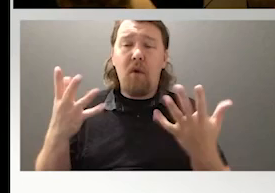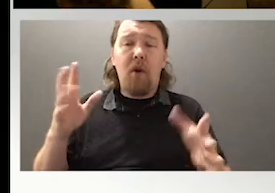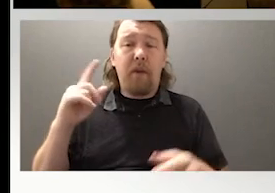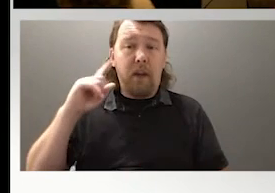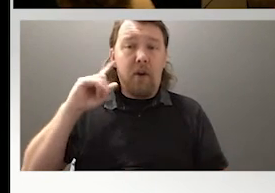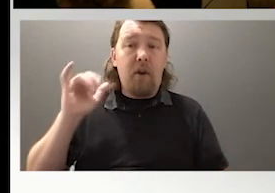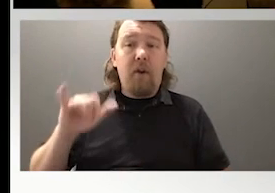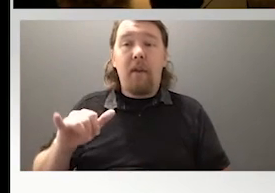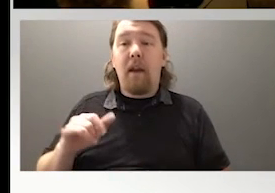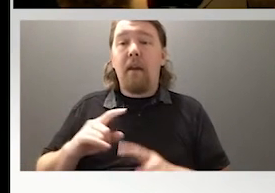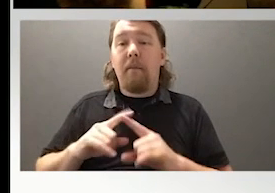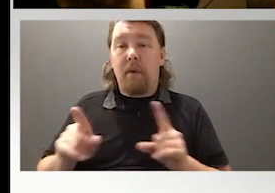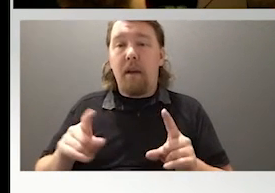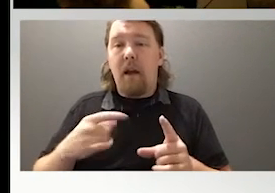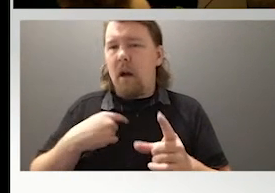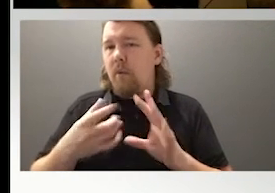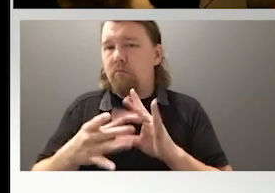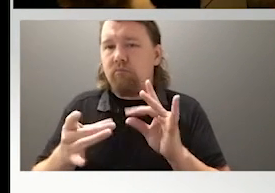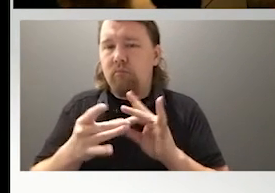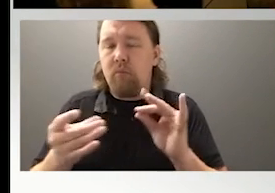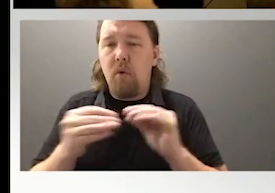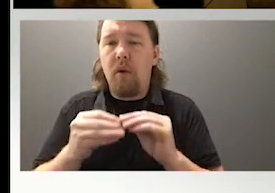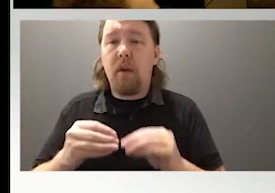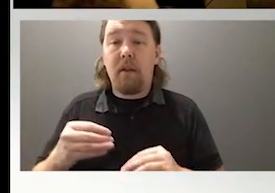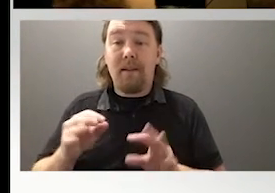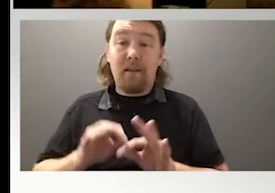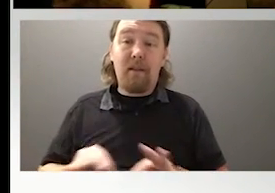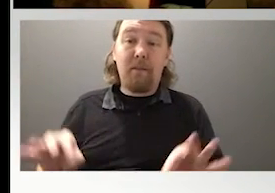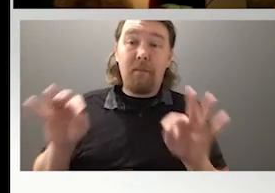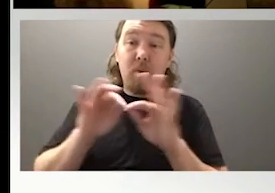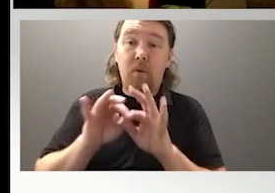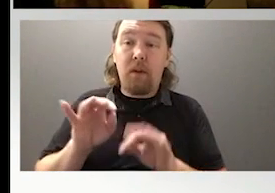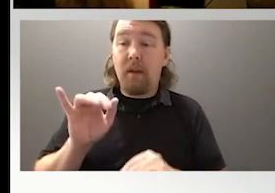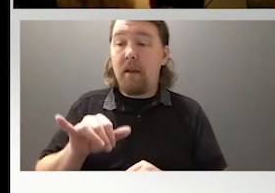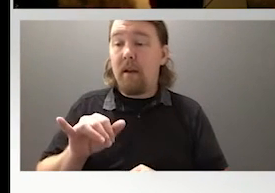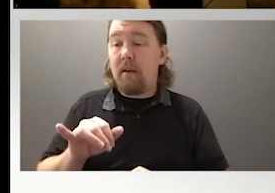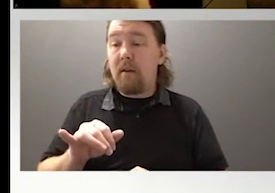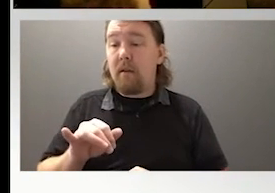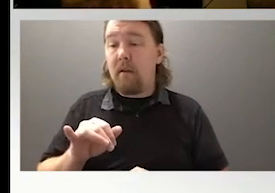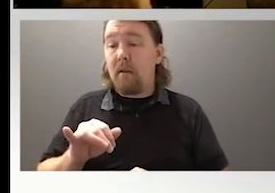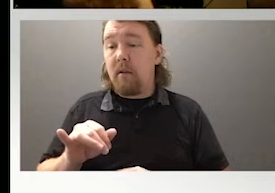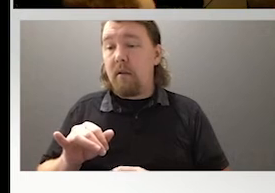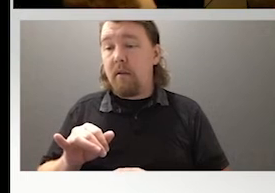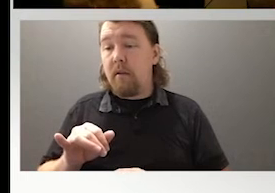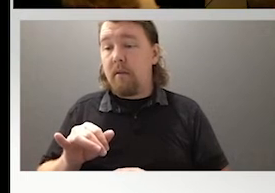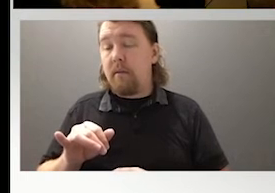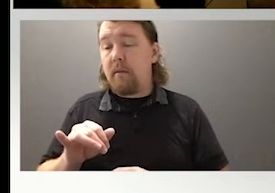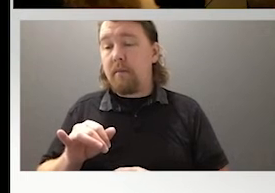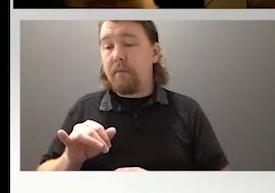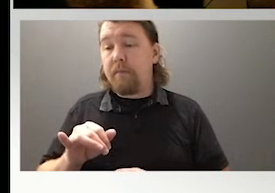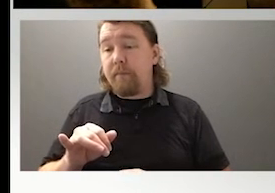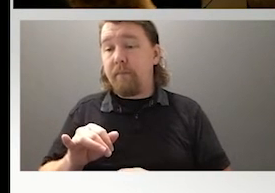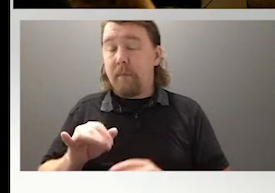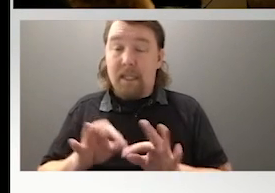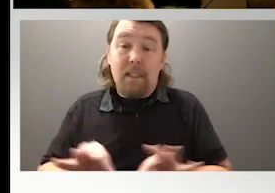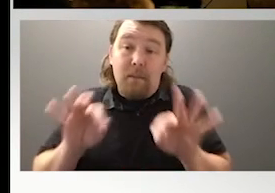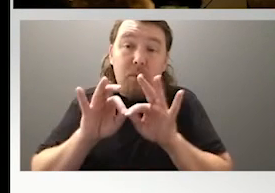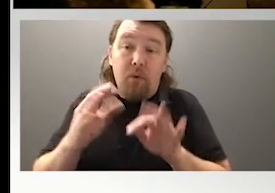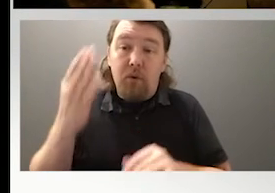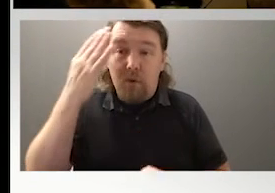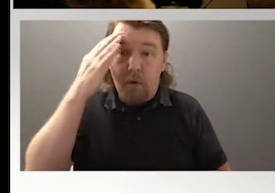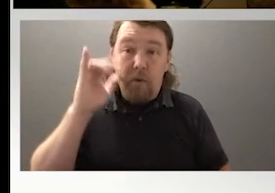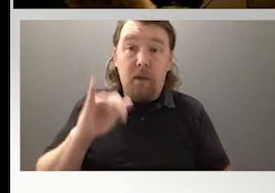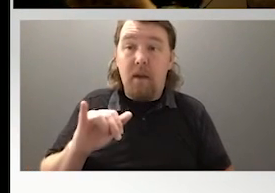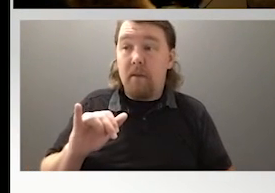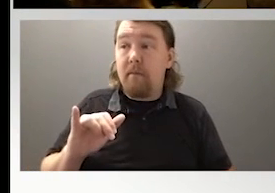about it in a minute. So it's important that to know that there